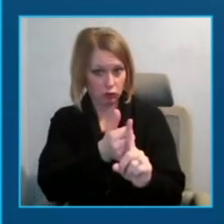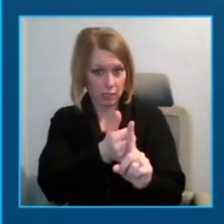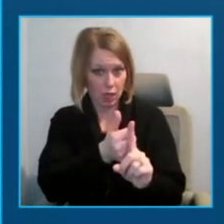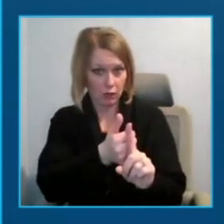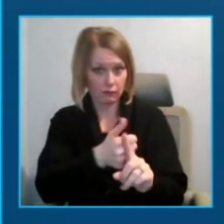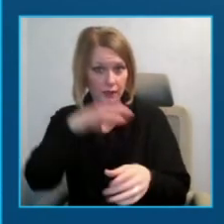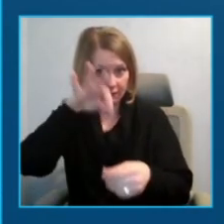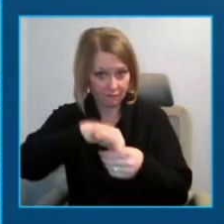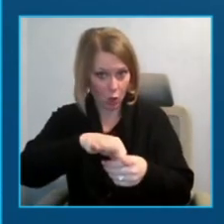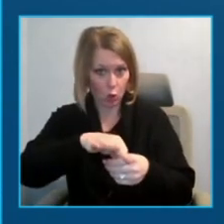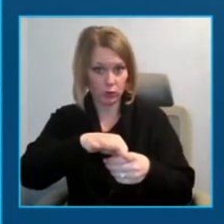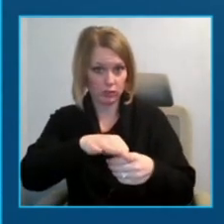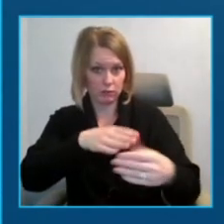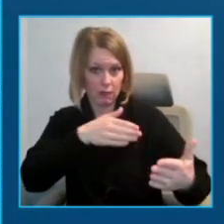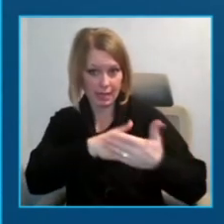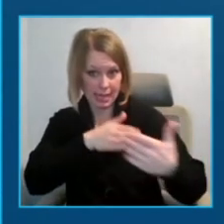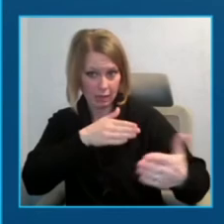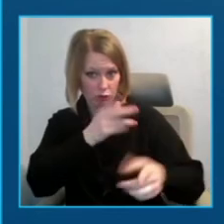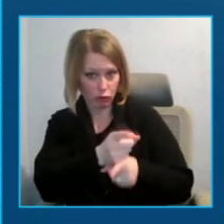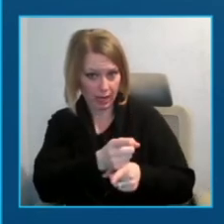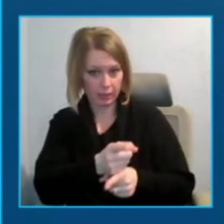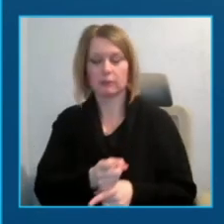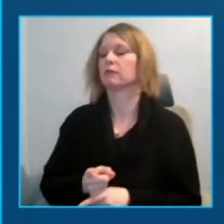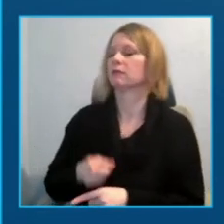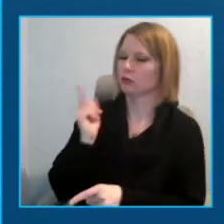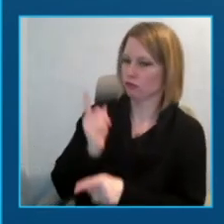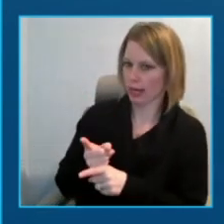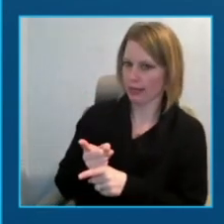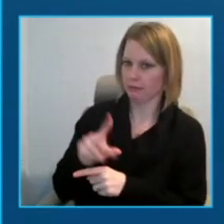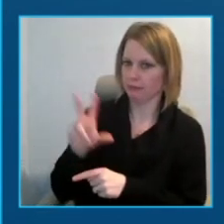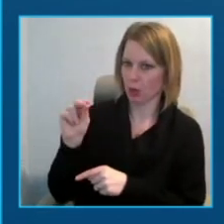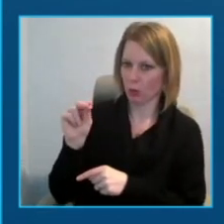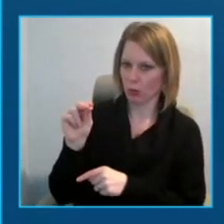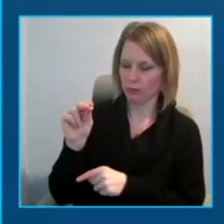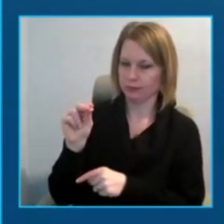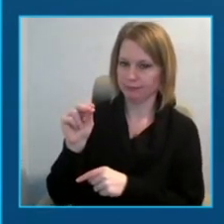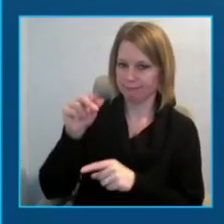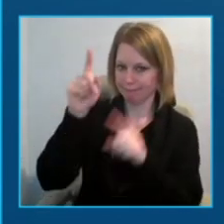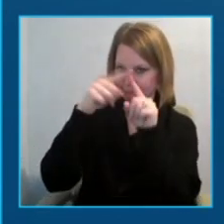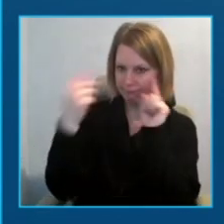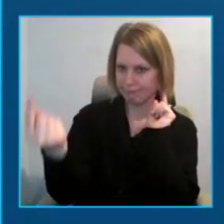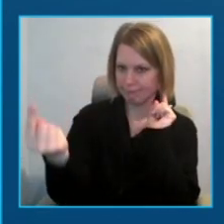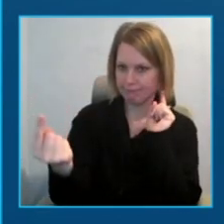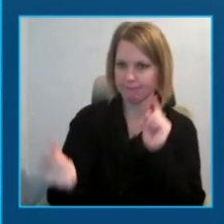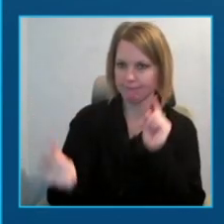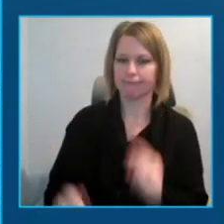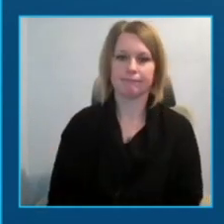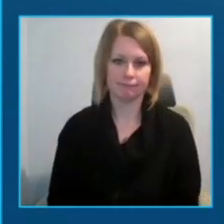I am a no. Right. All right.